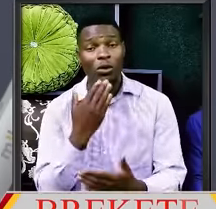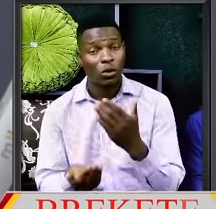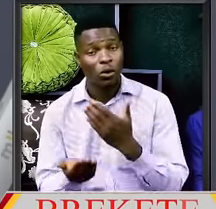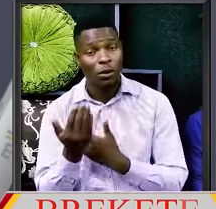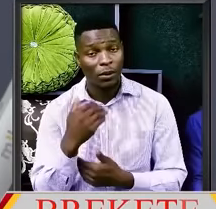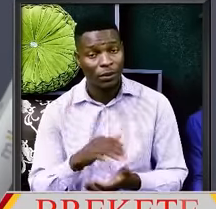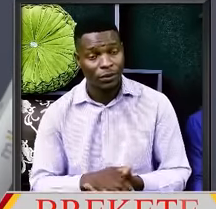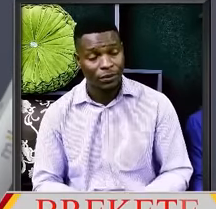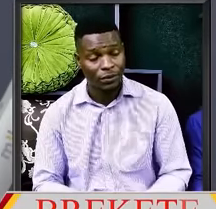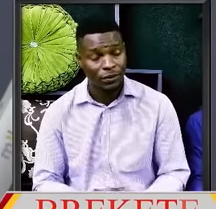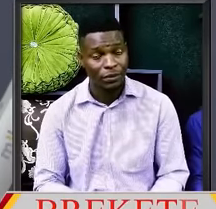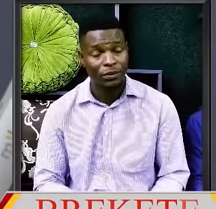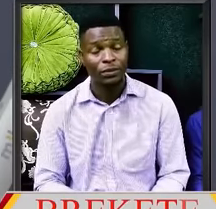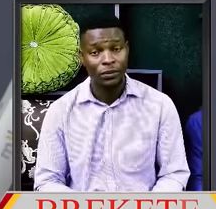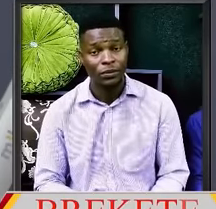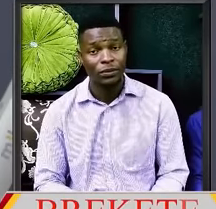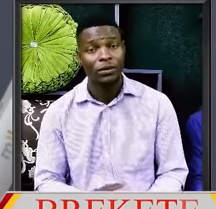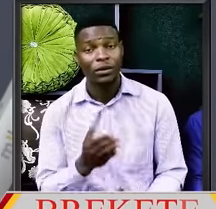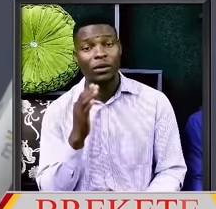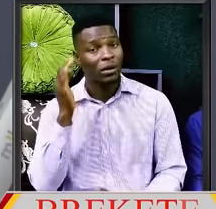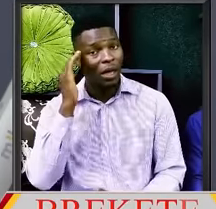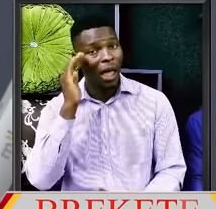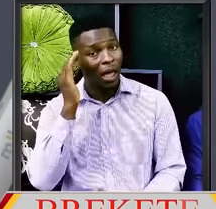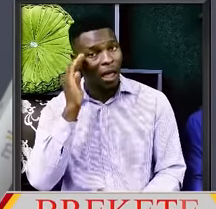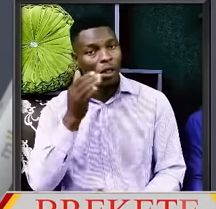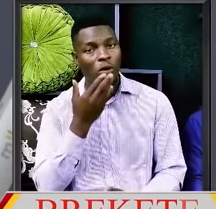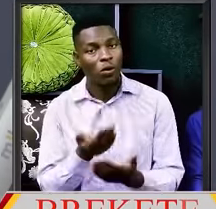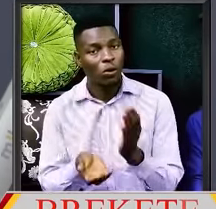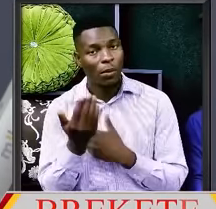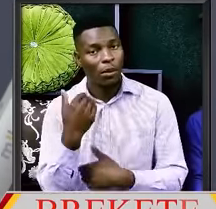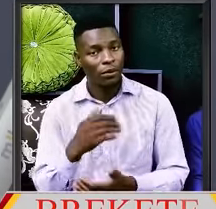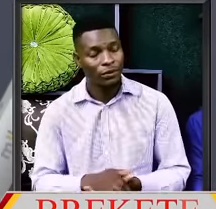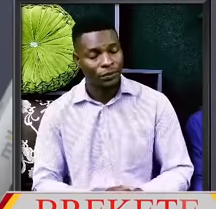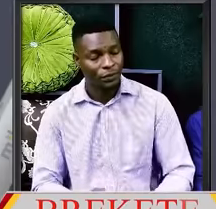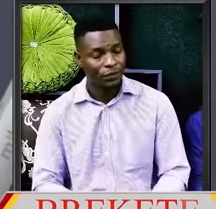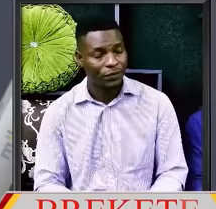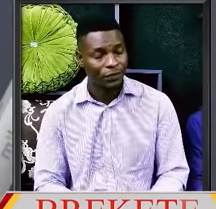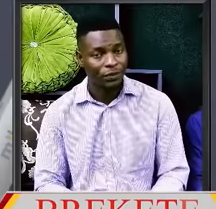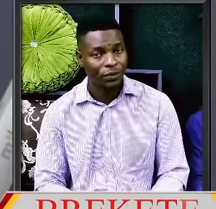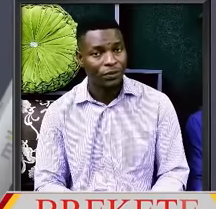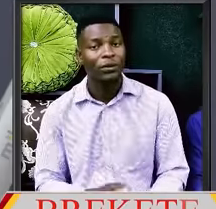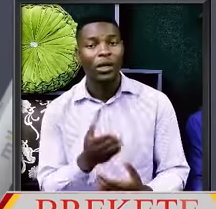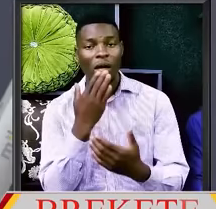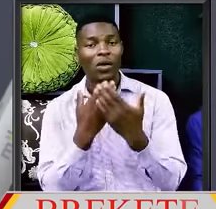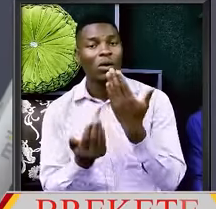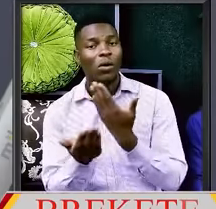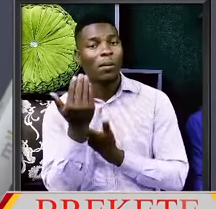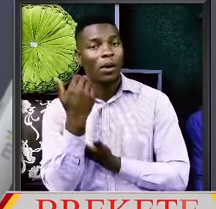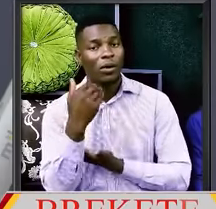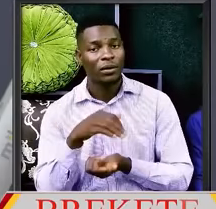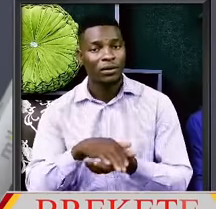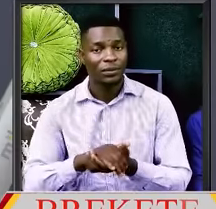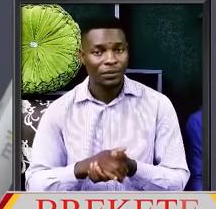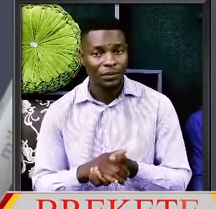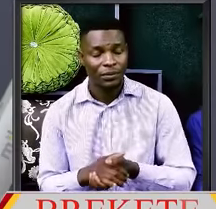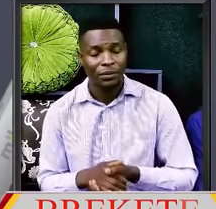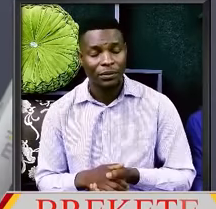Good morning. Hello. Hello, good morning. Good morning.